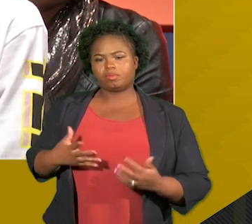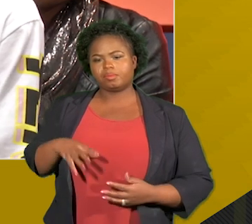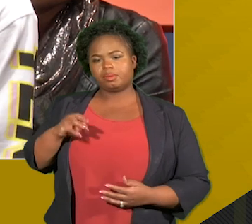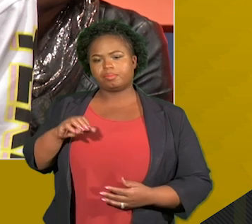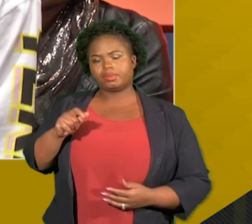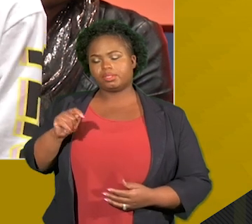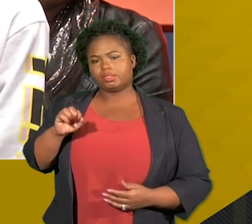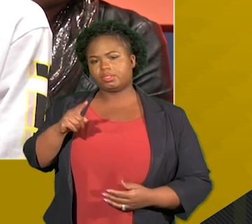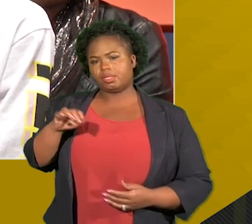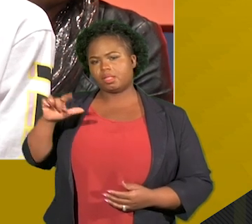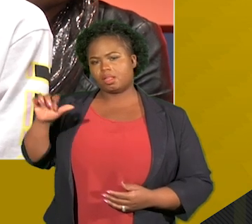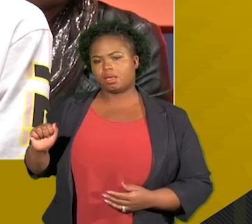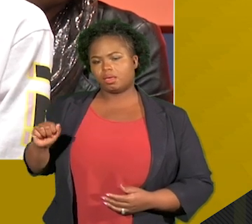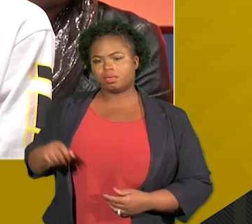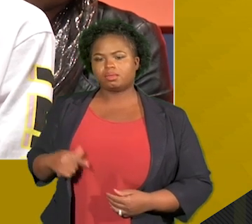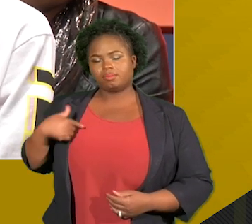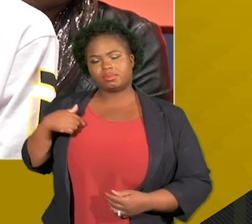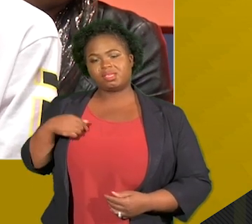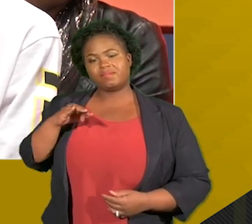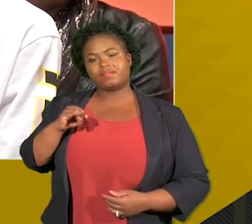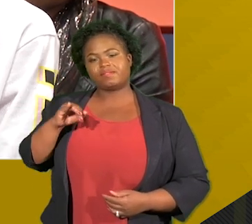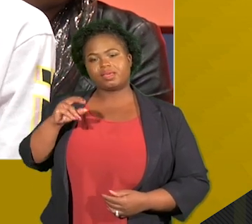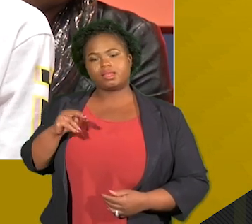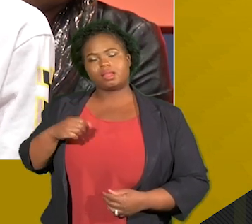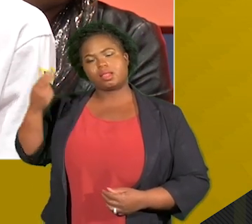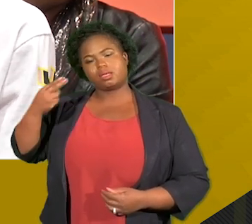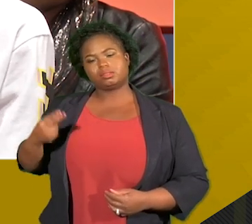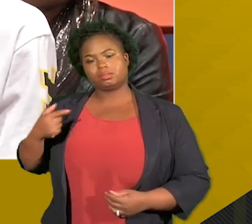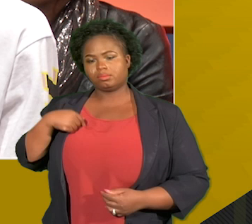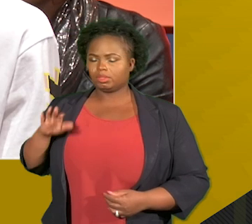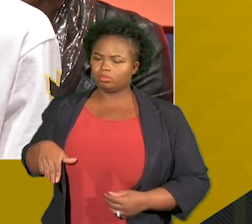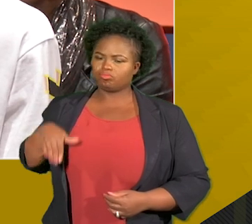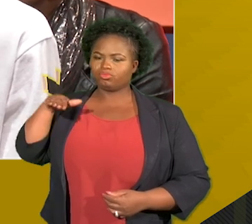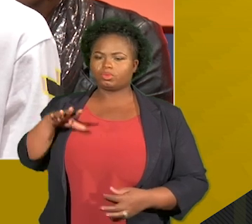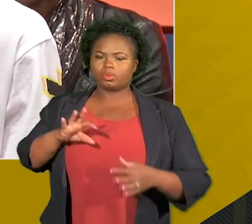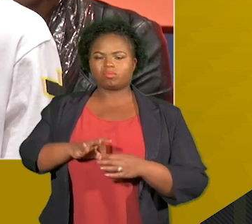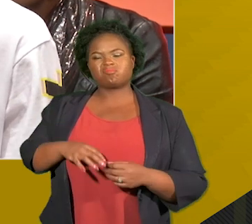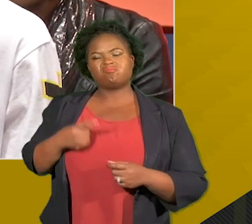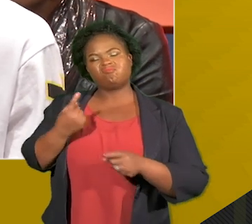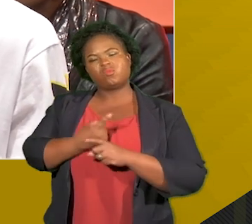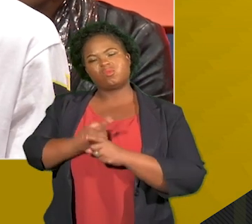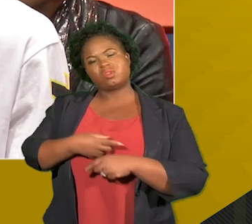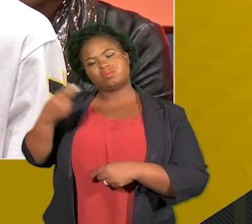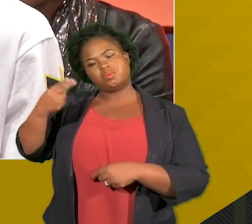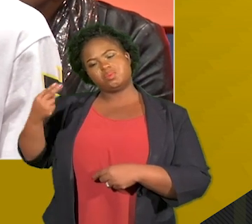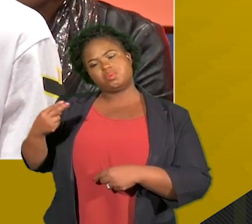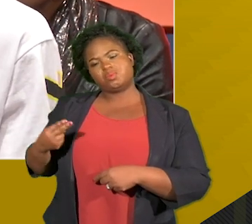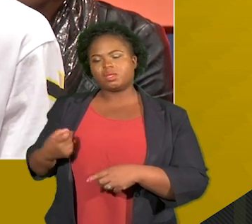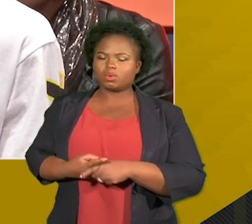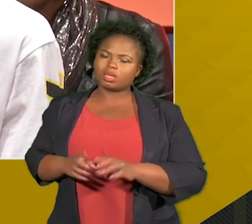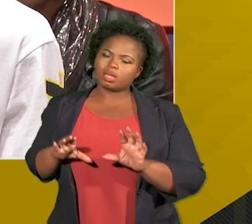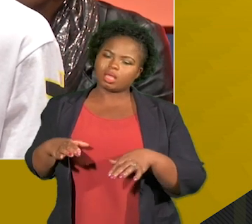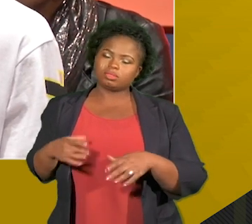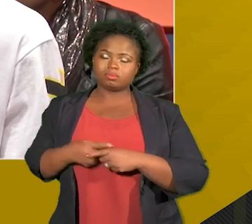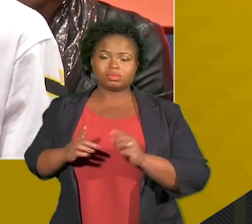matatina. Ke fine artist ke hotse ke lengwana o hlengore vele ona draw ko classing